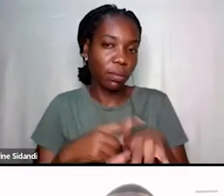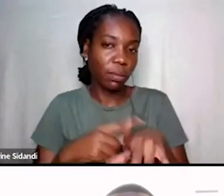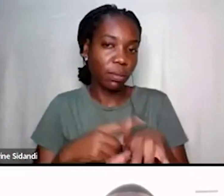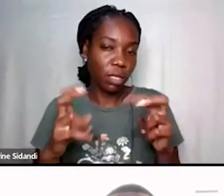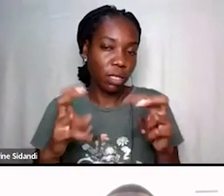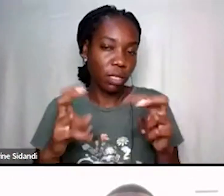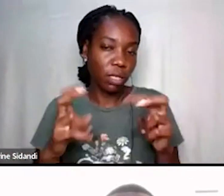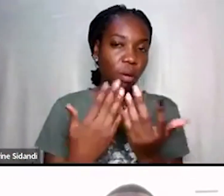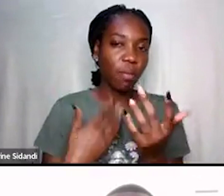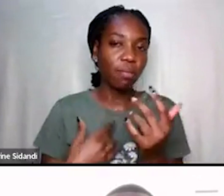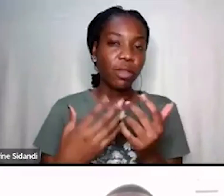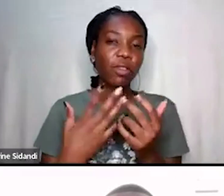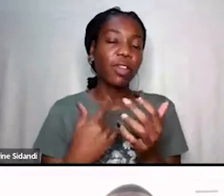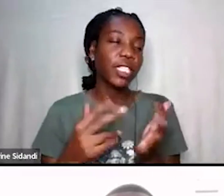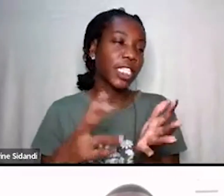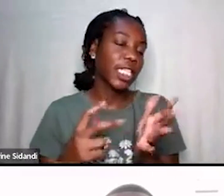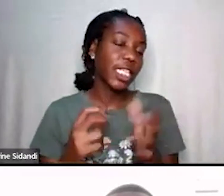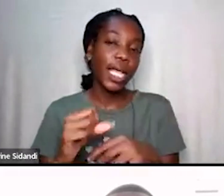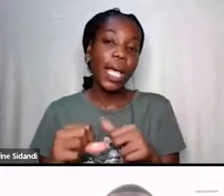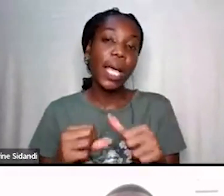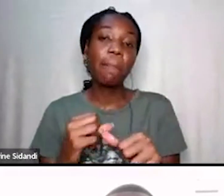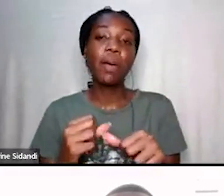that I could read about